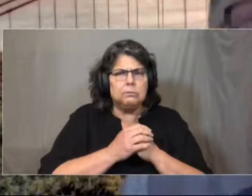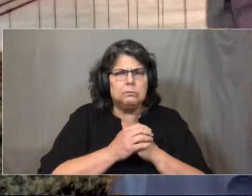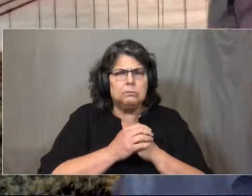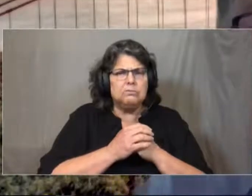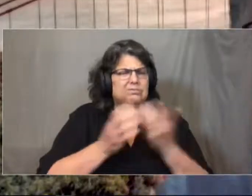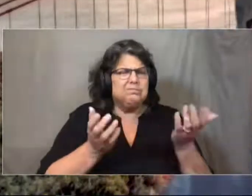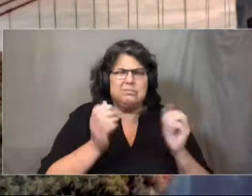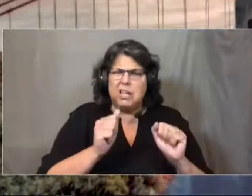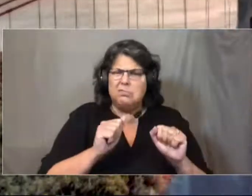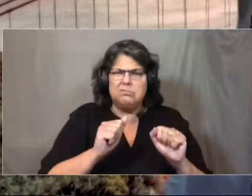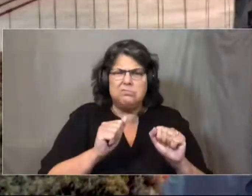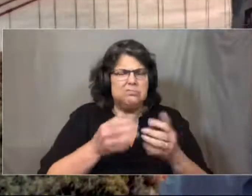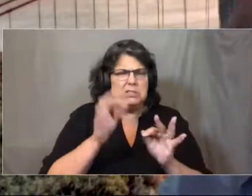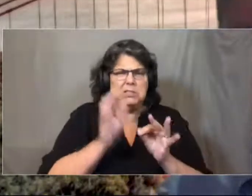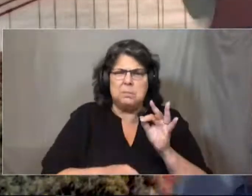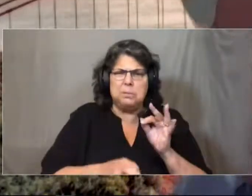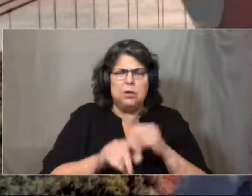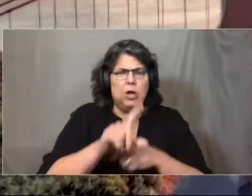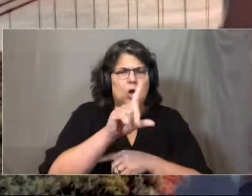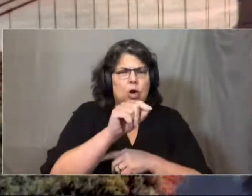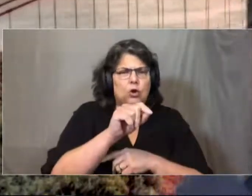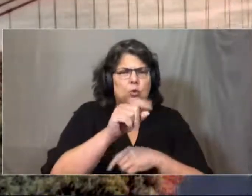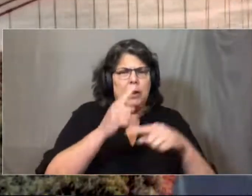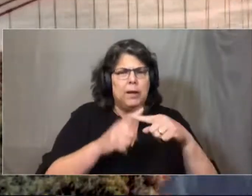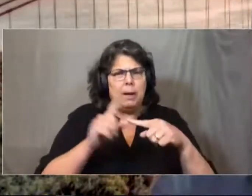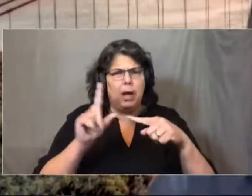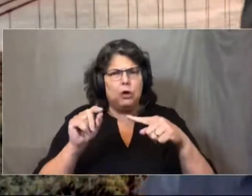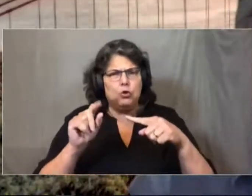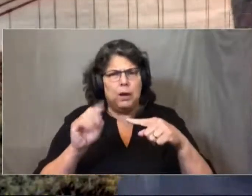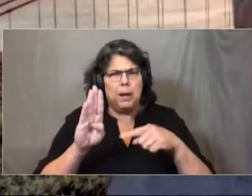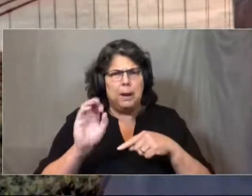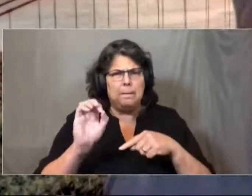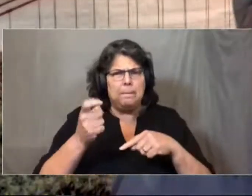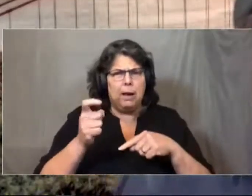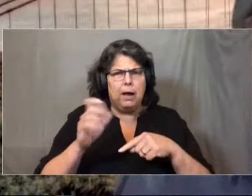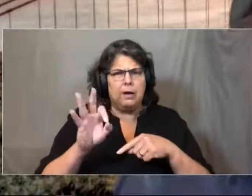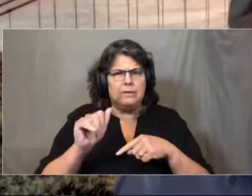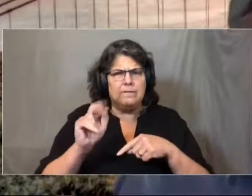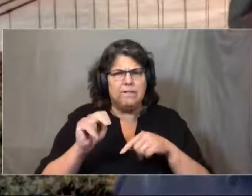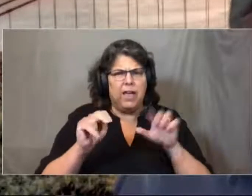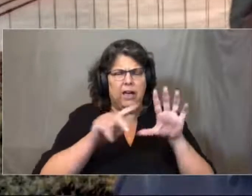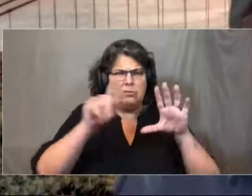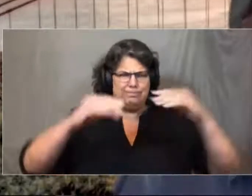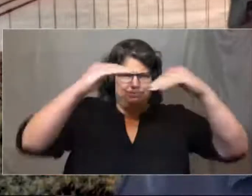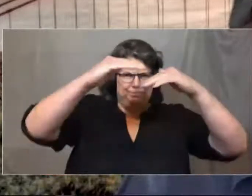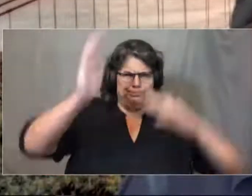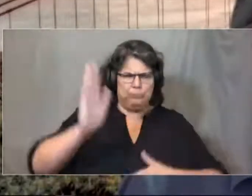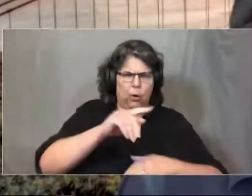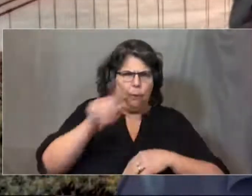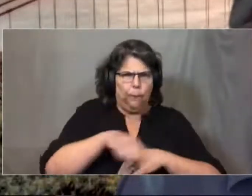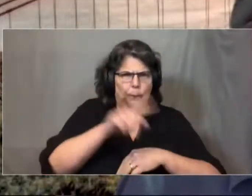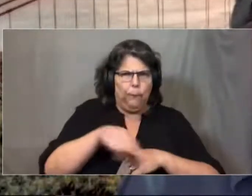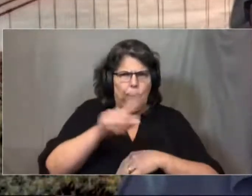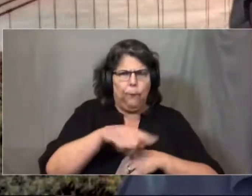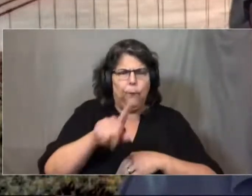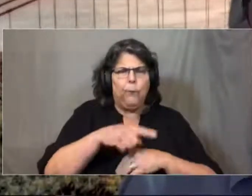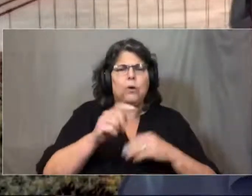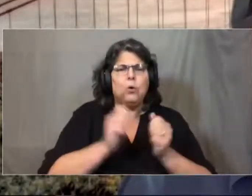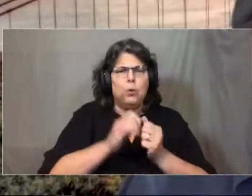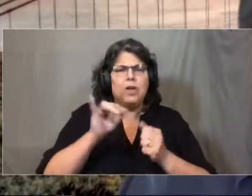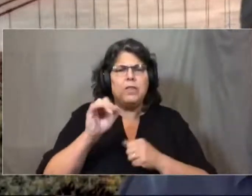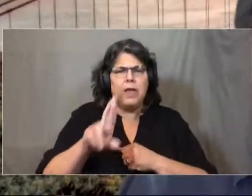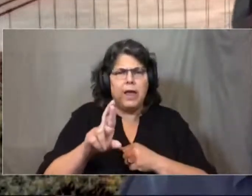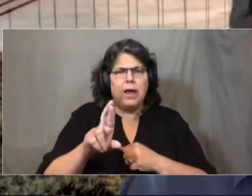it simply with a 20 by 20 box fan and some air filters rated